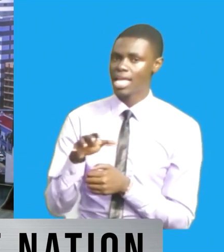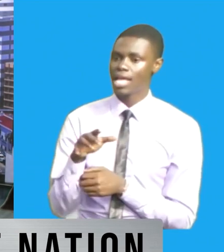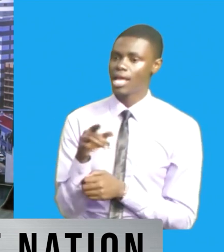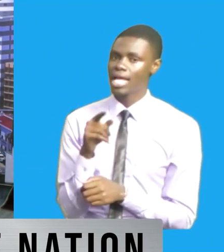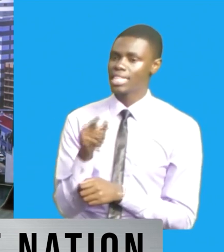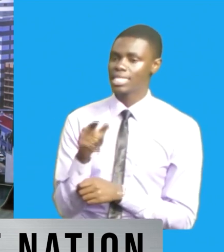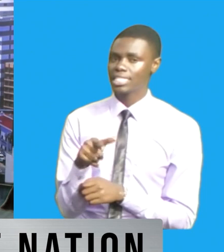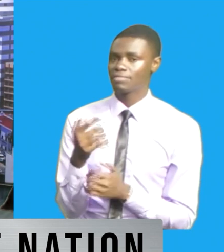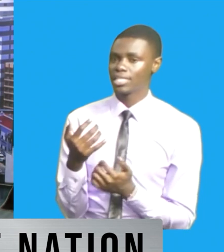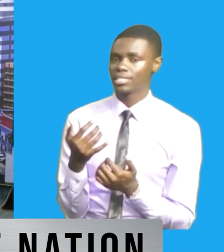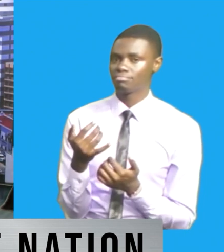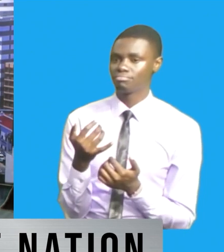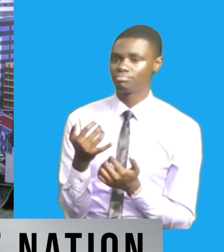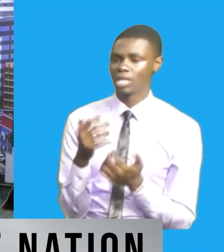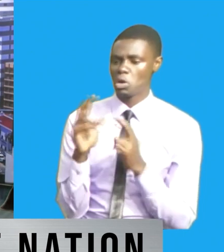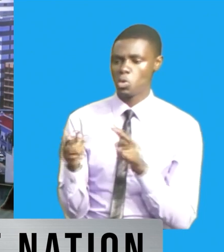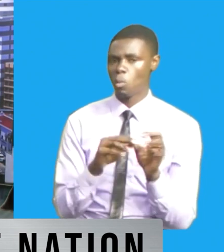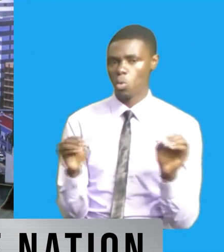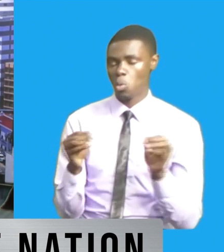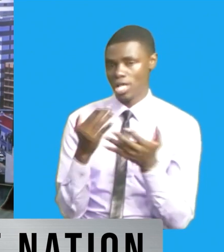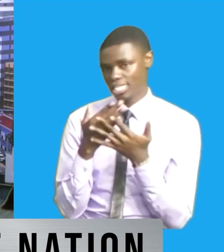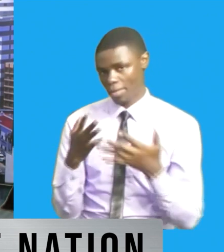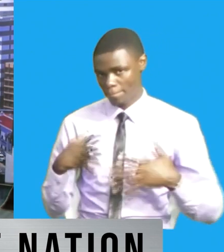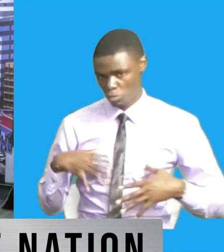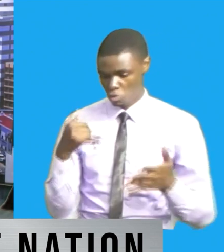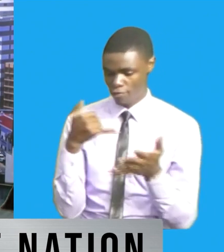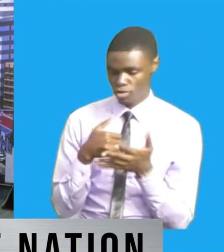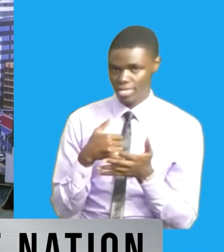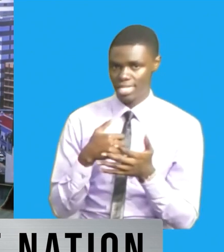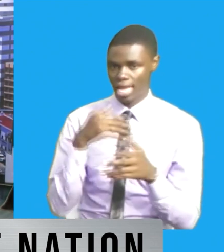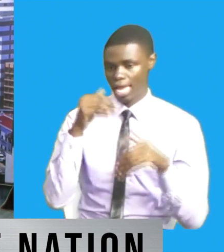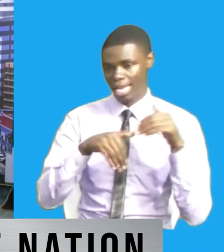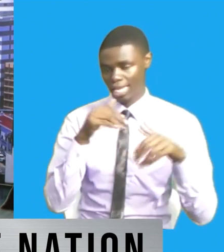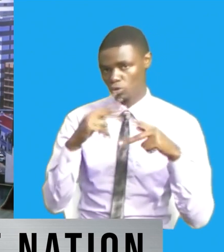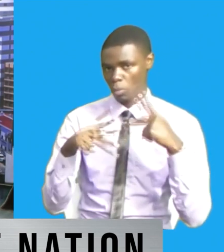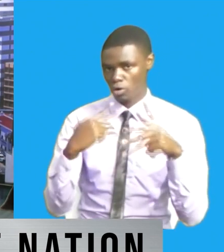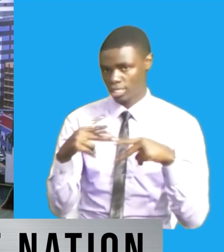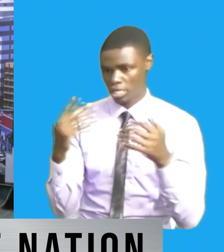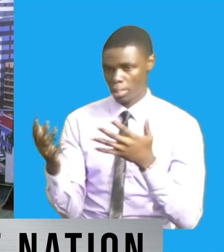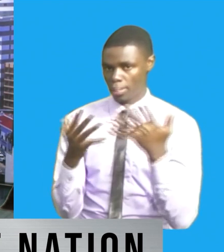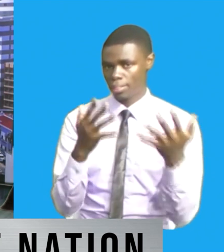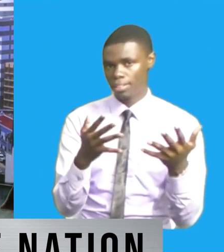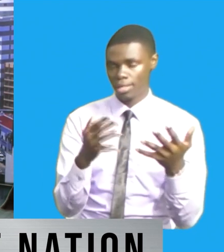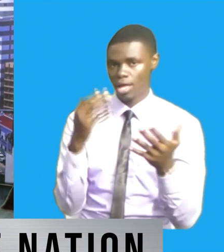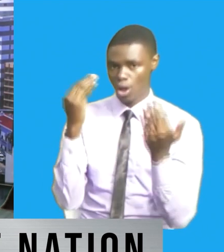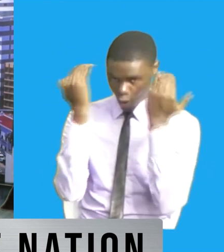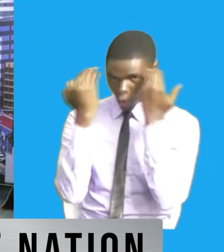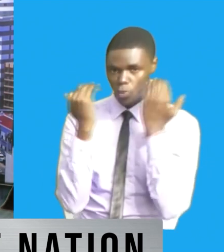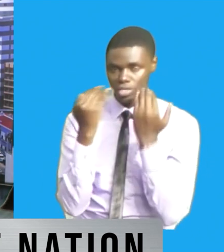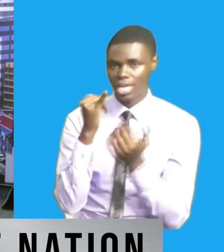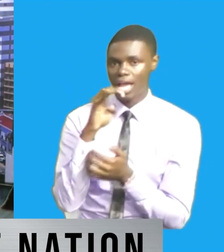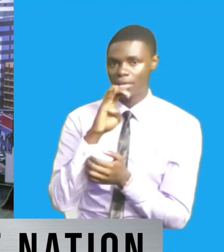very odd, and I think some of us were involved in the electoral process, JONA. We took to court the IBC over issues